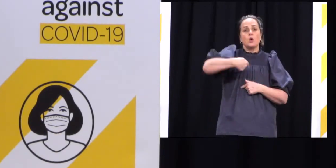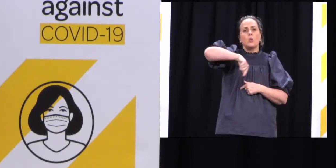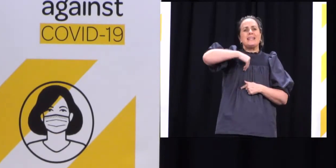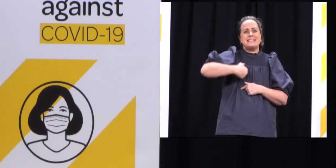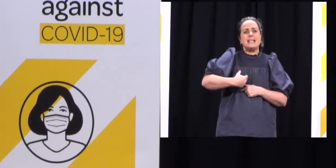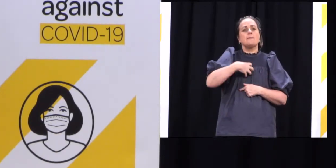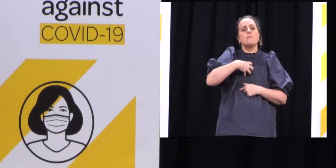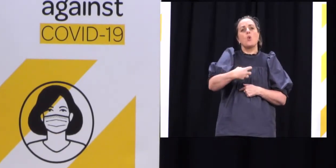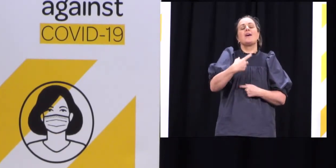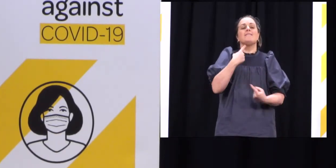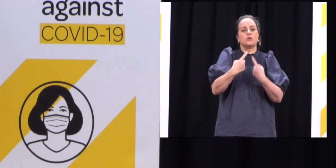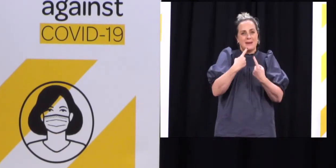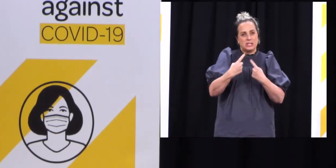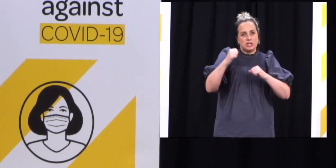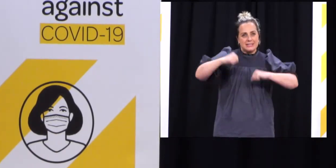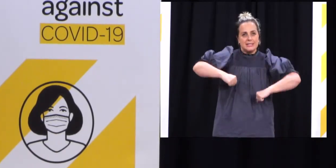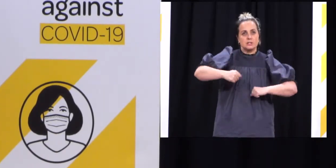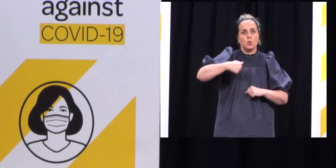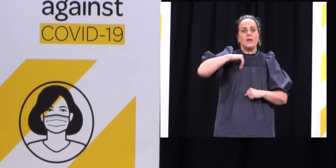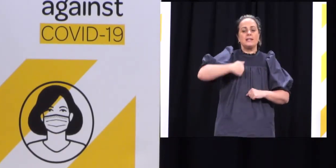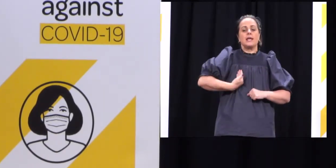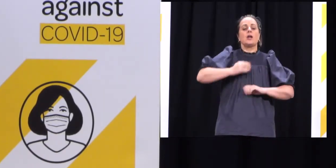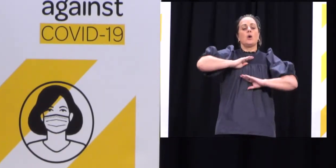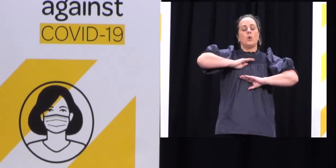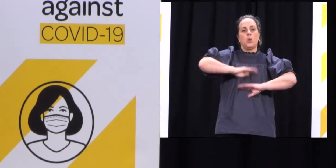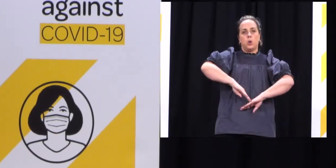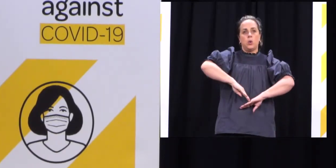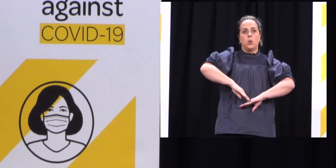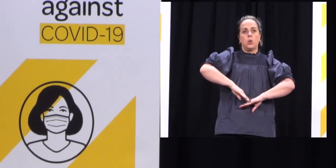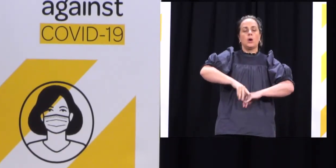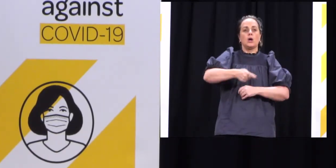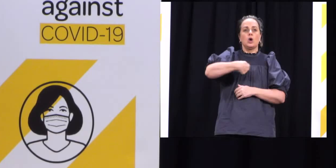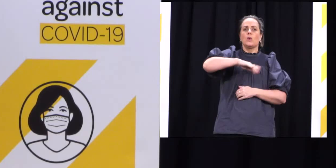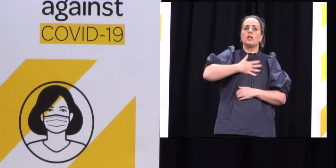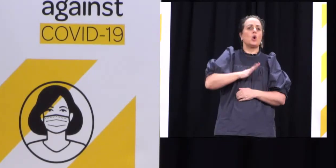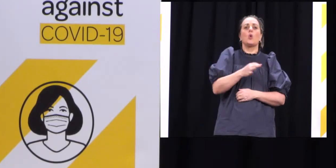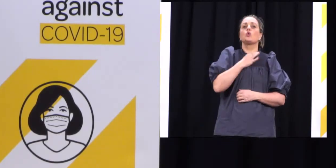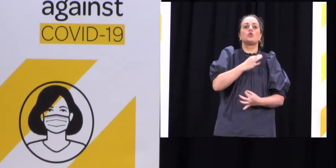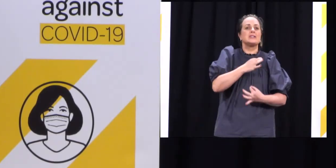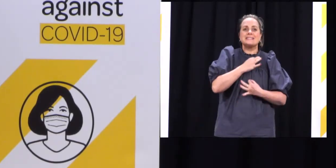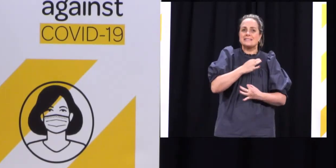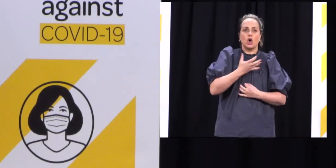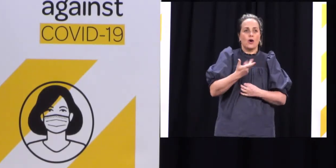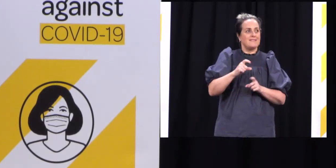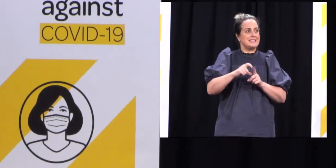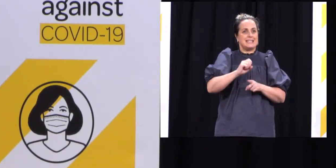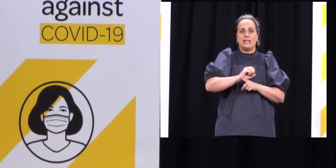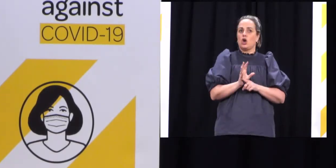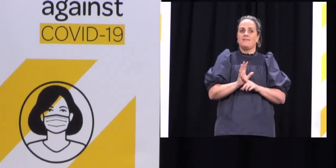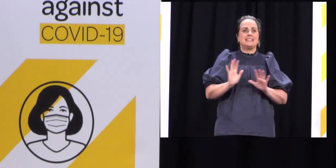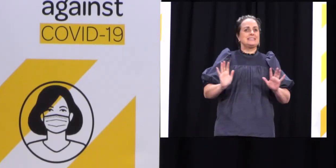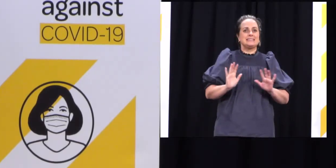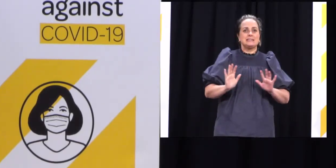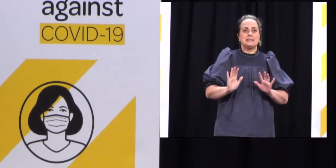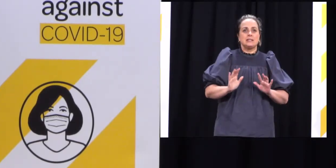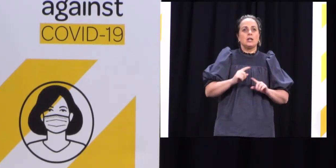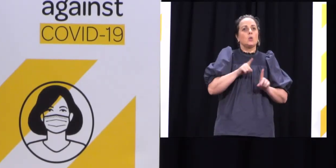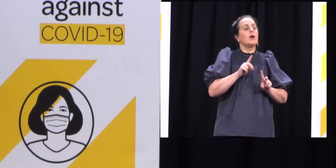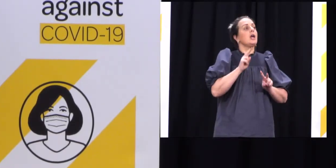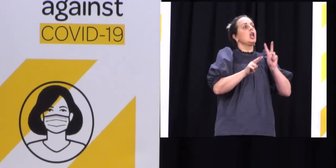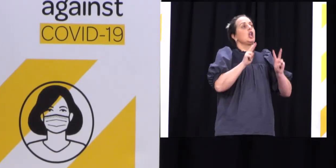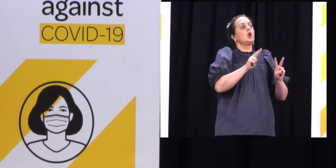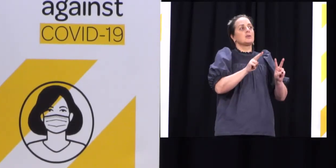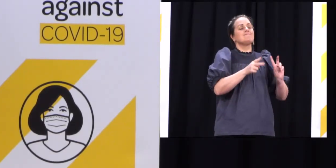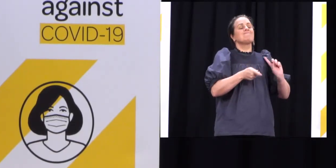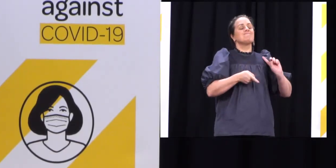more information. We need more certainty. We don't want to take any risks with Delta. If the world has taught us anything,